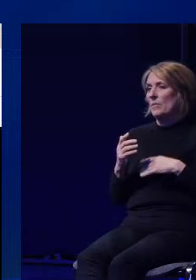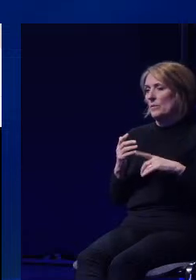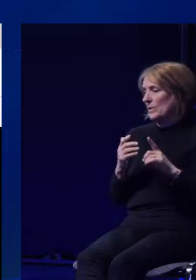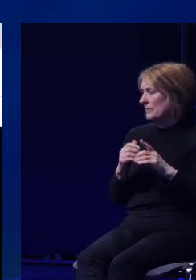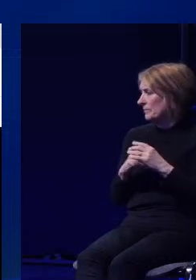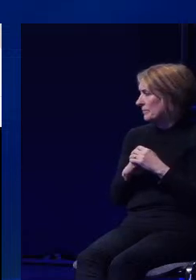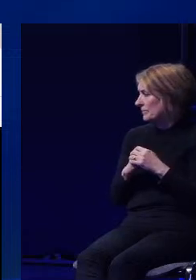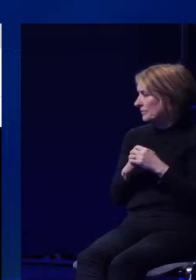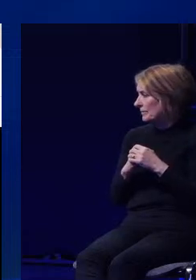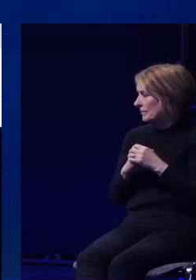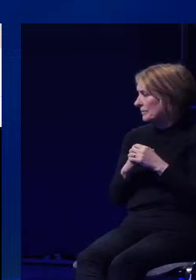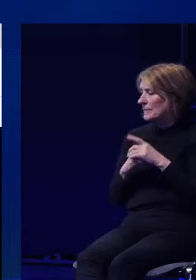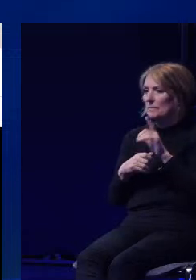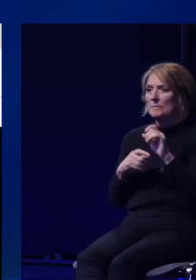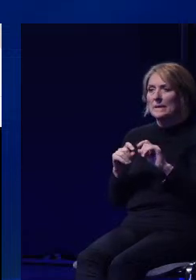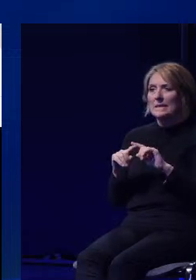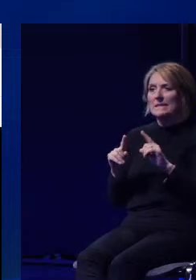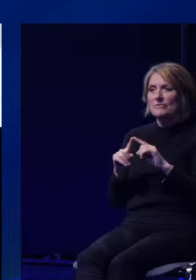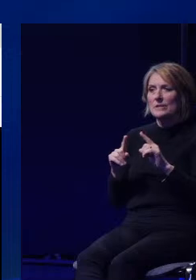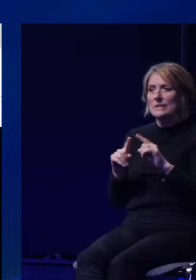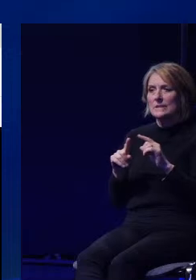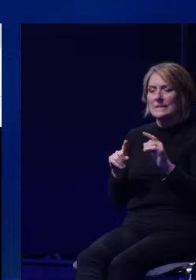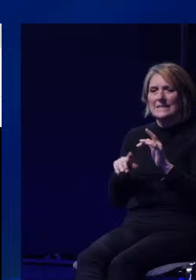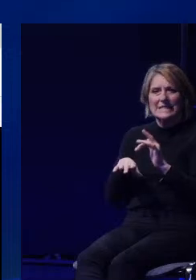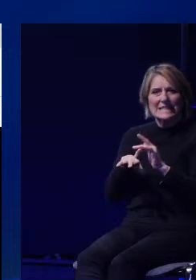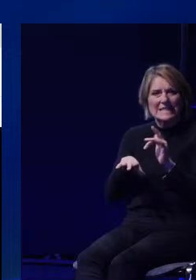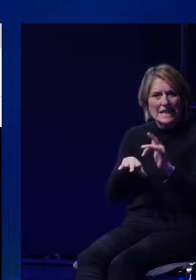different sensor size now.